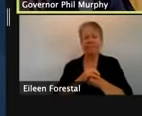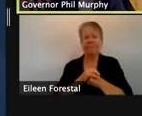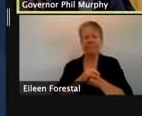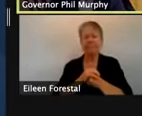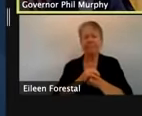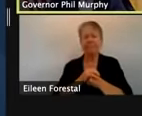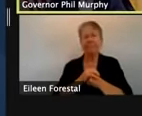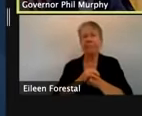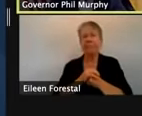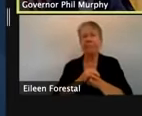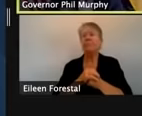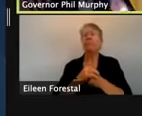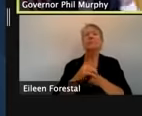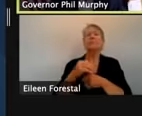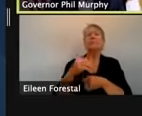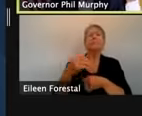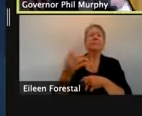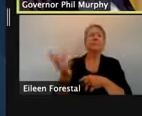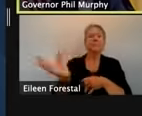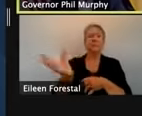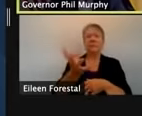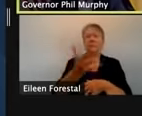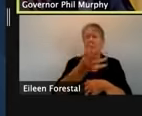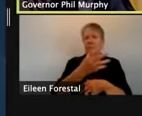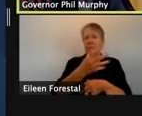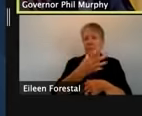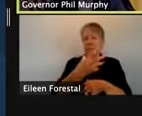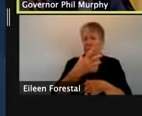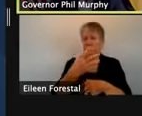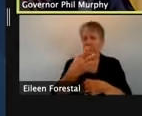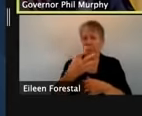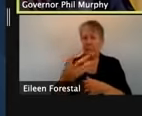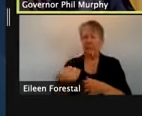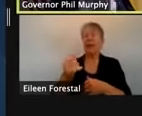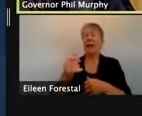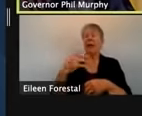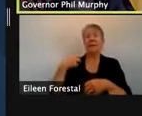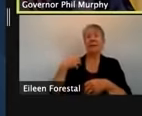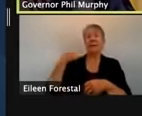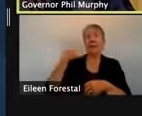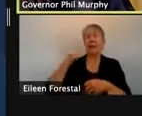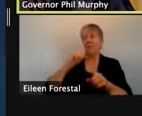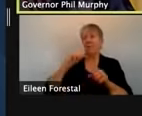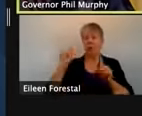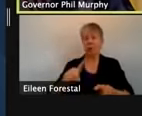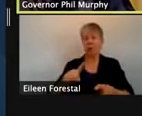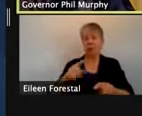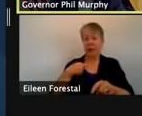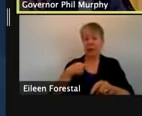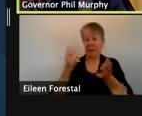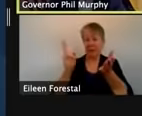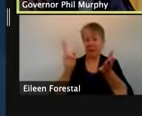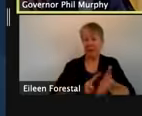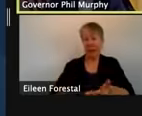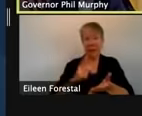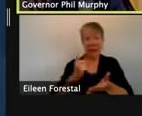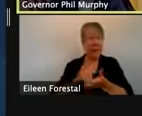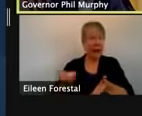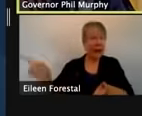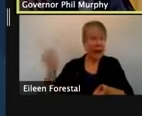details of the executive order I signed last week setting workplace safety standards are available at